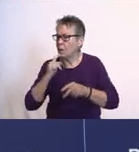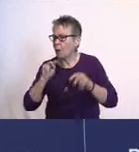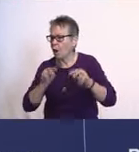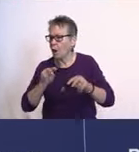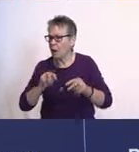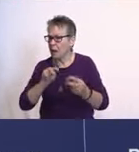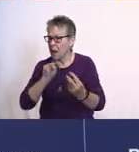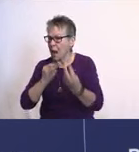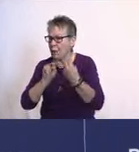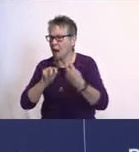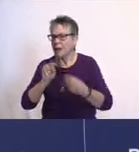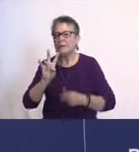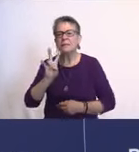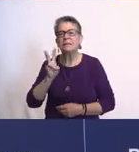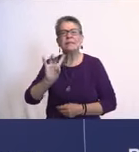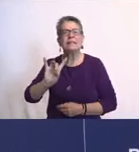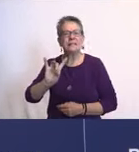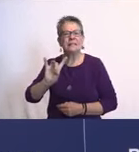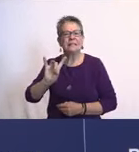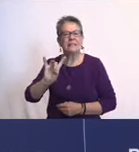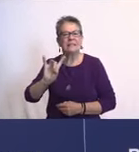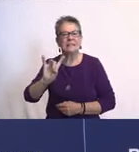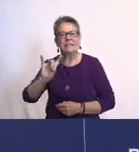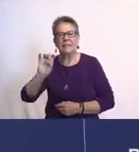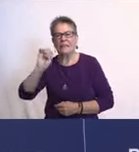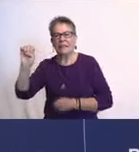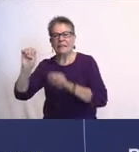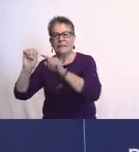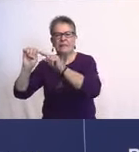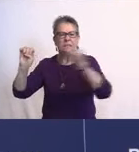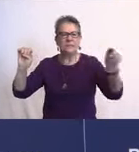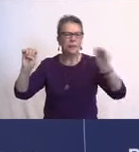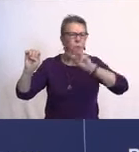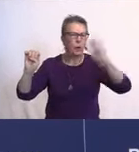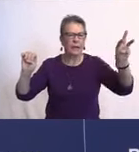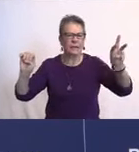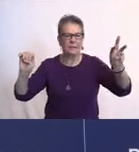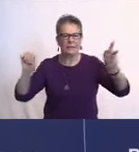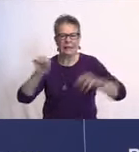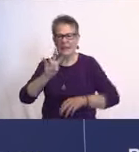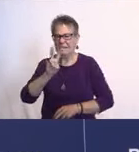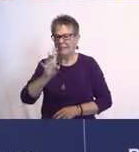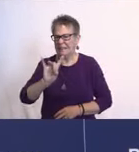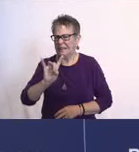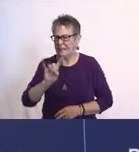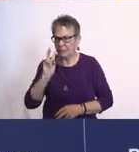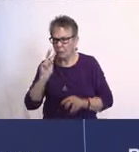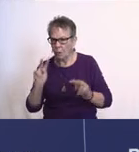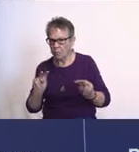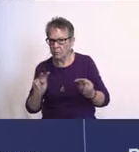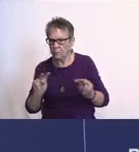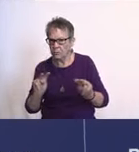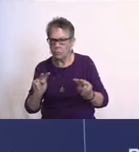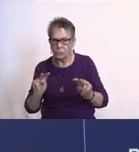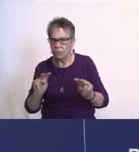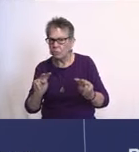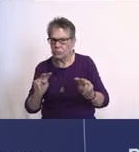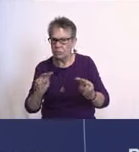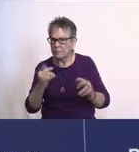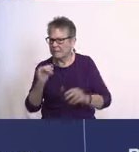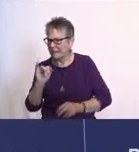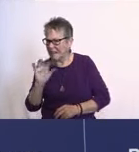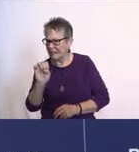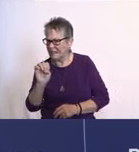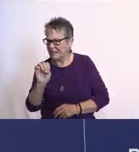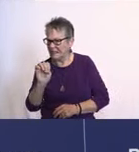We'll certainly be on with our county OEM coordinators and National Weather Service monitoring that throughout. That's probably going to look like